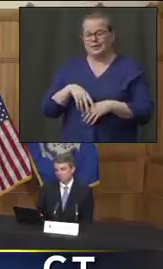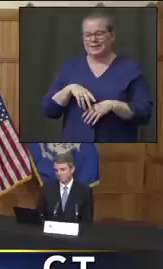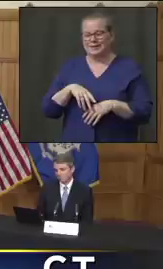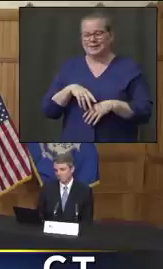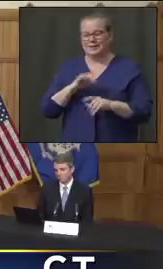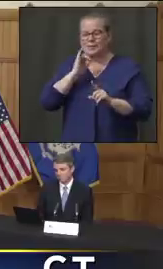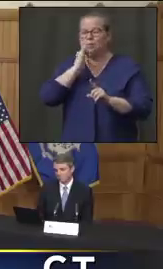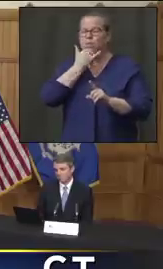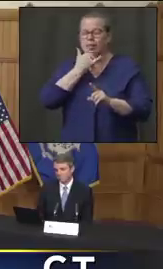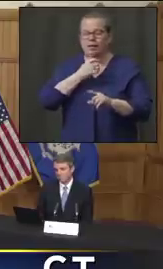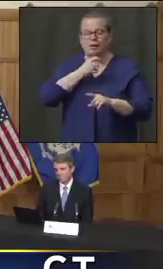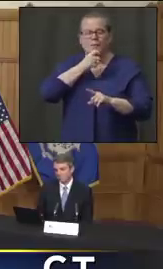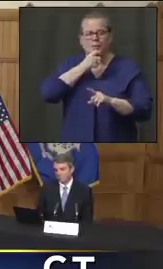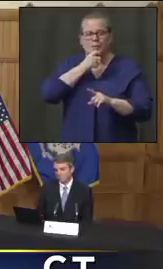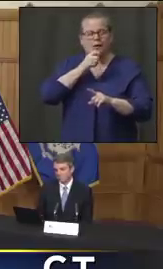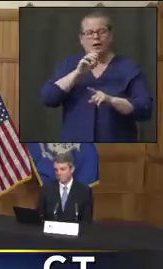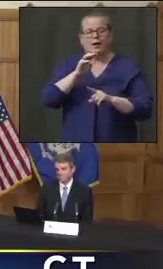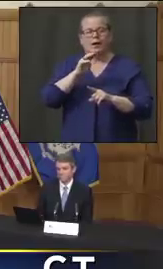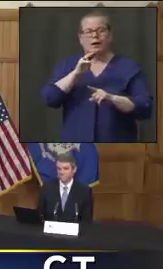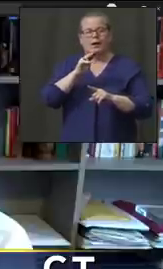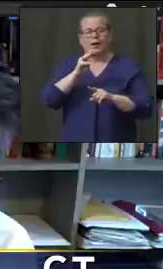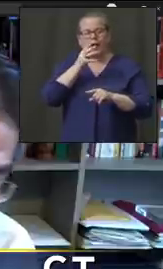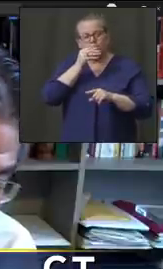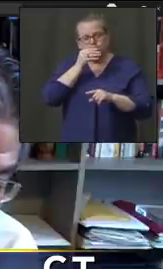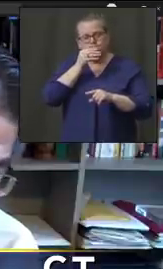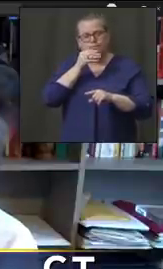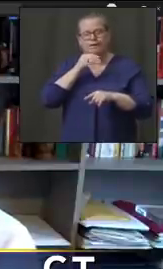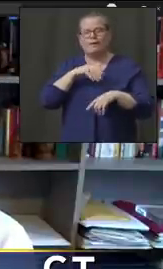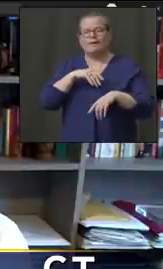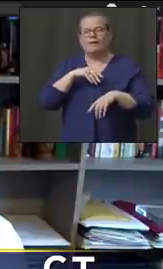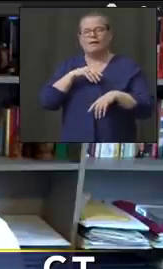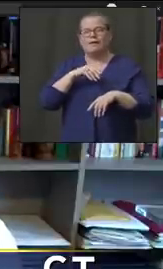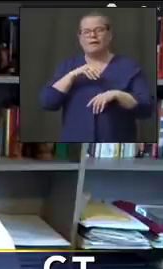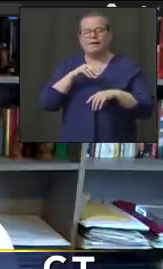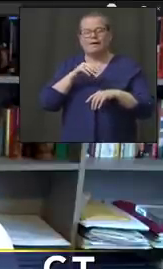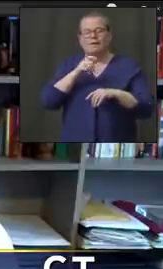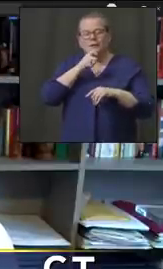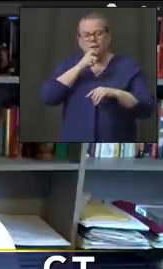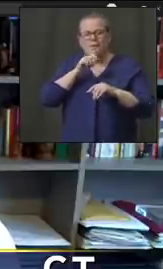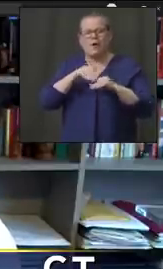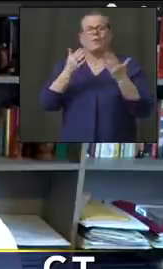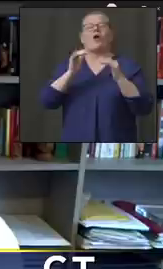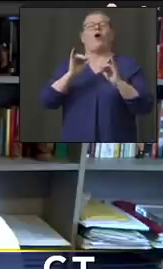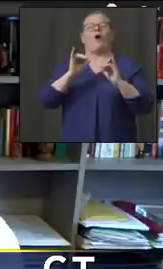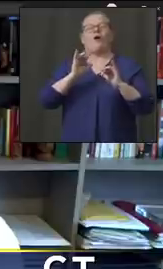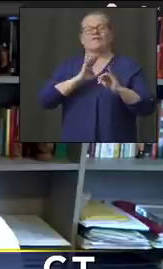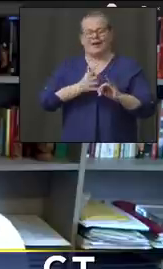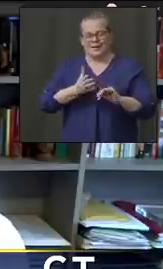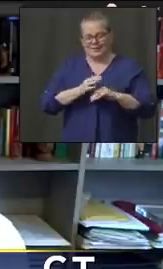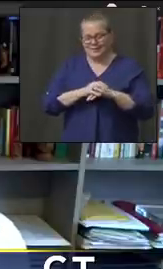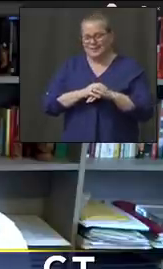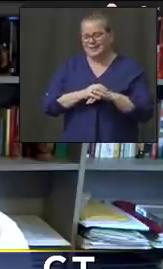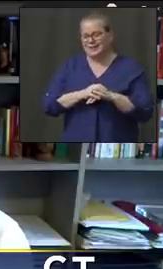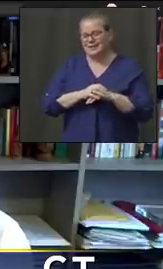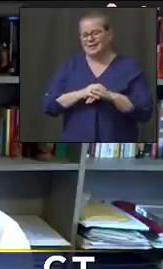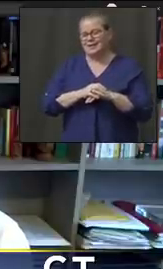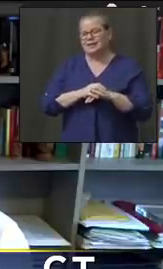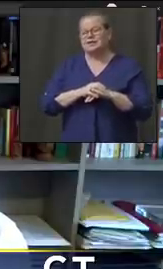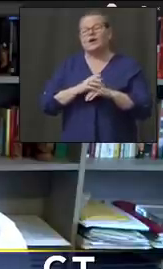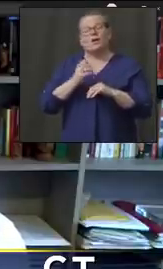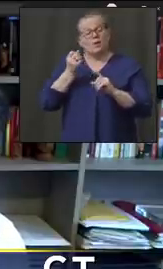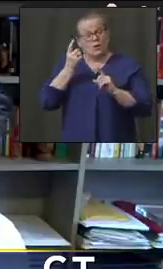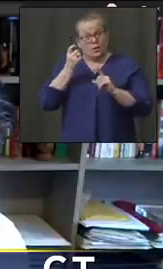He only went to Yale, All right. Thank you. So as we had discussed during